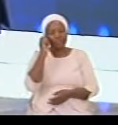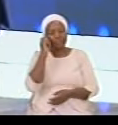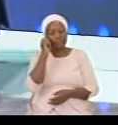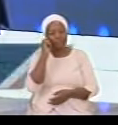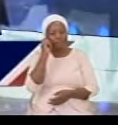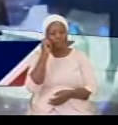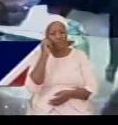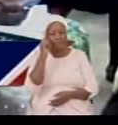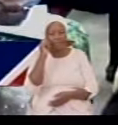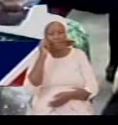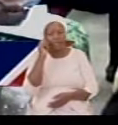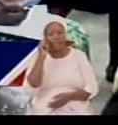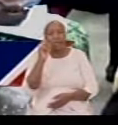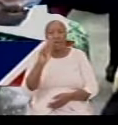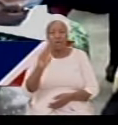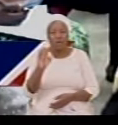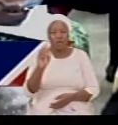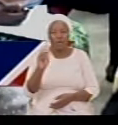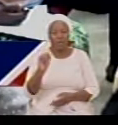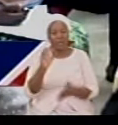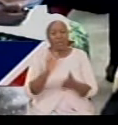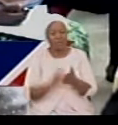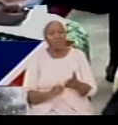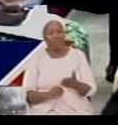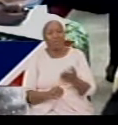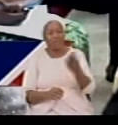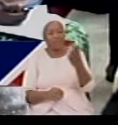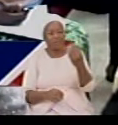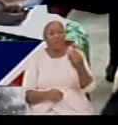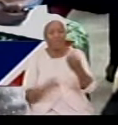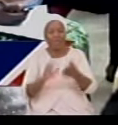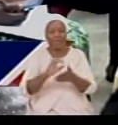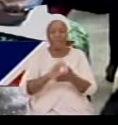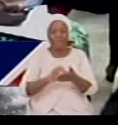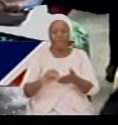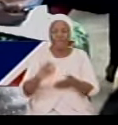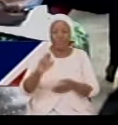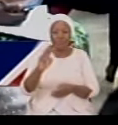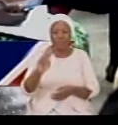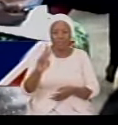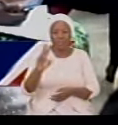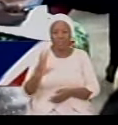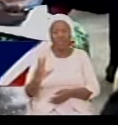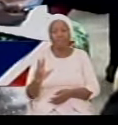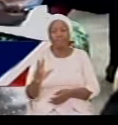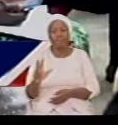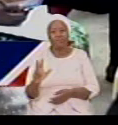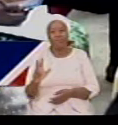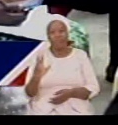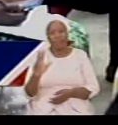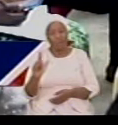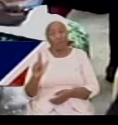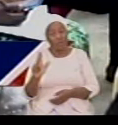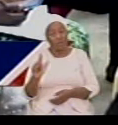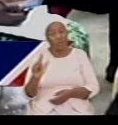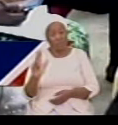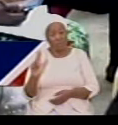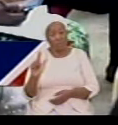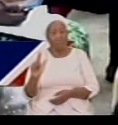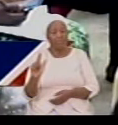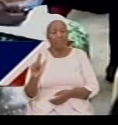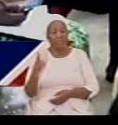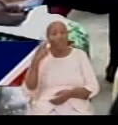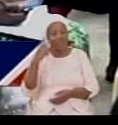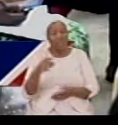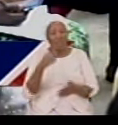23. Romans chapter 14. We're reading from verse 23. Look at this. Look at what it